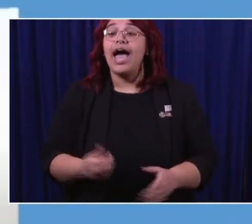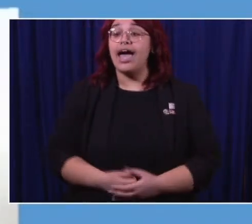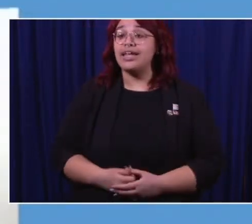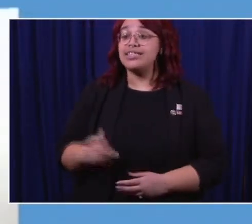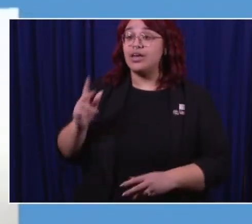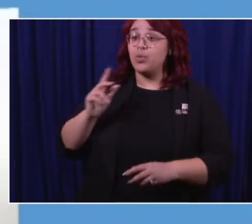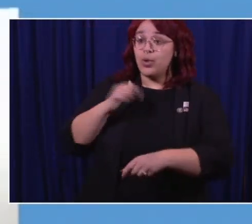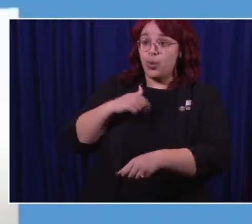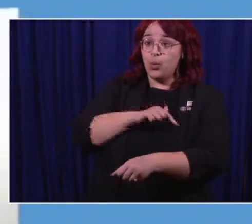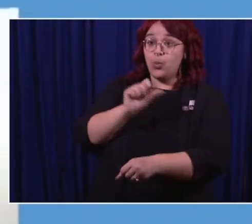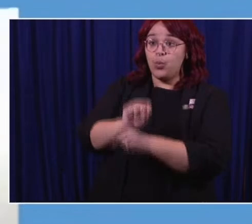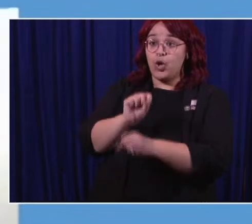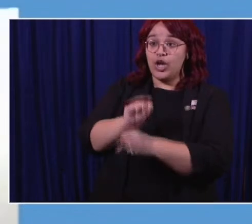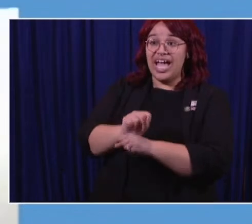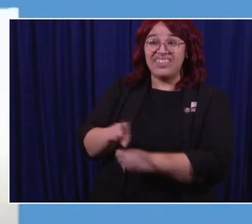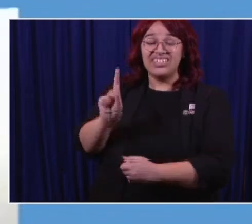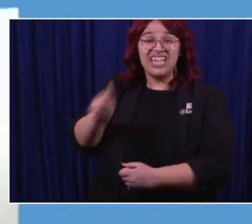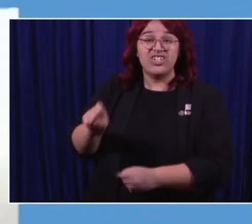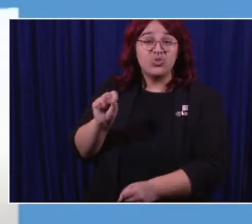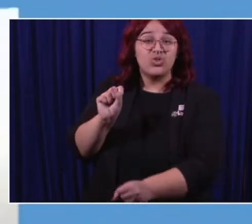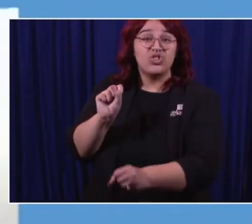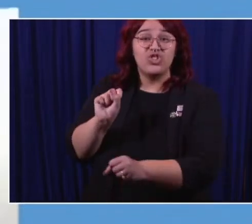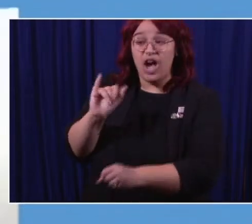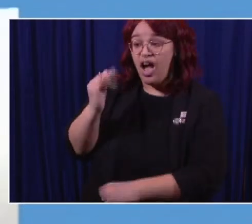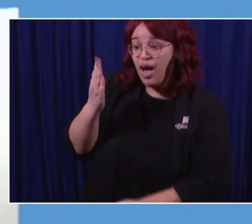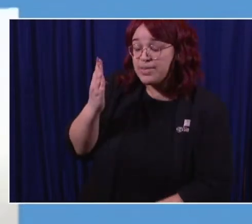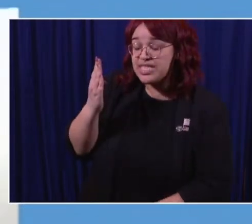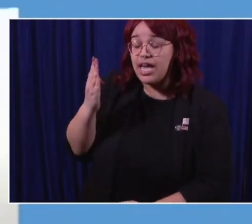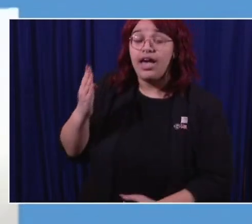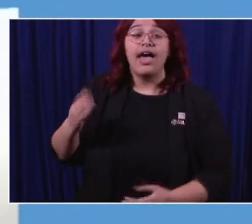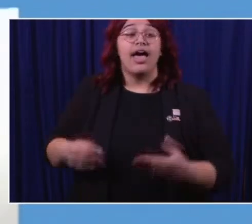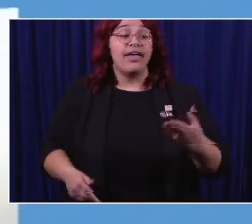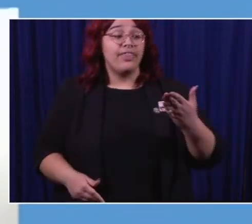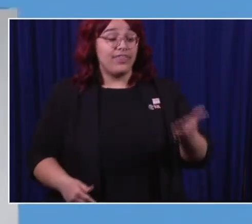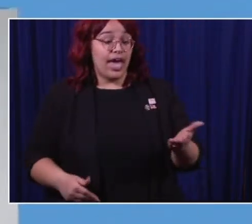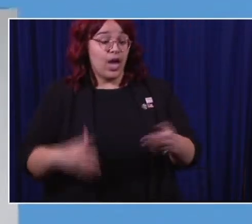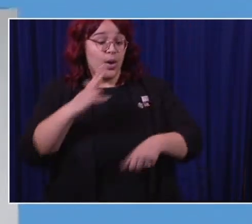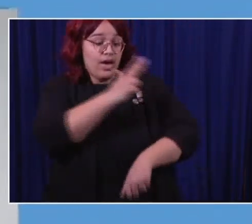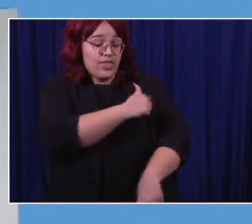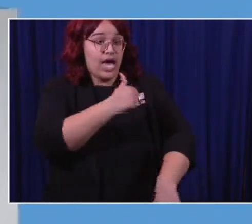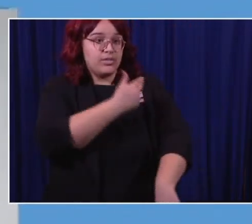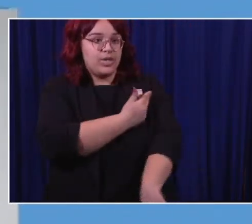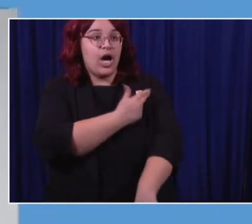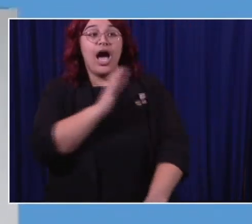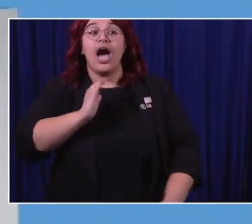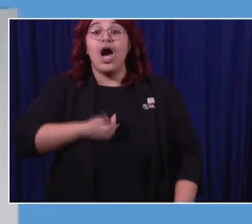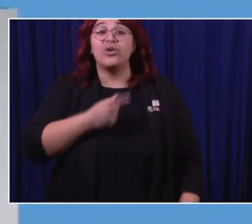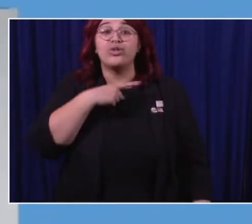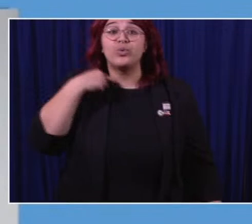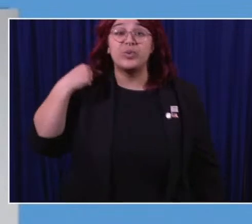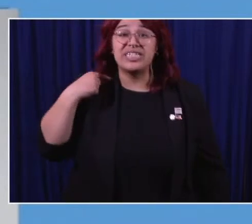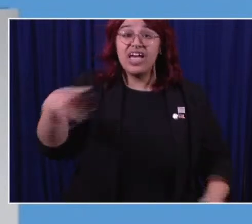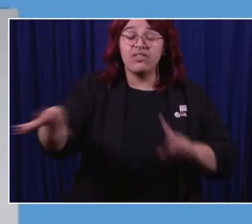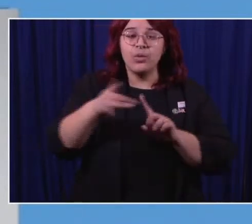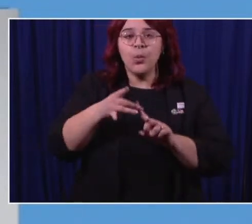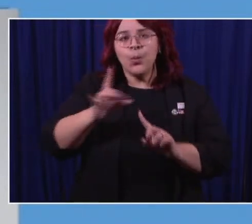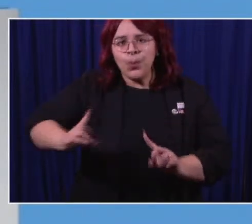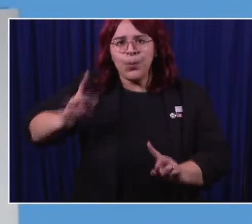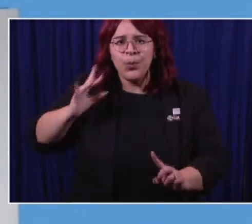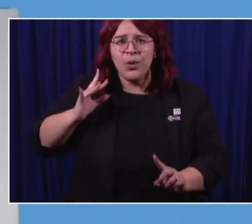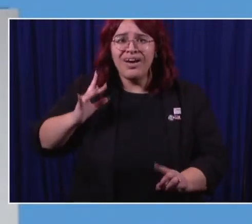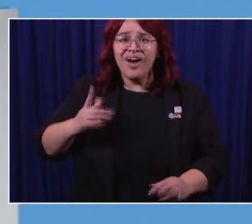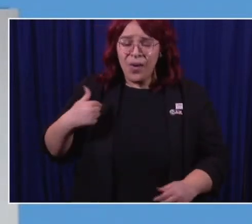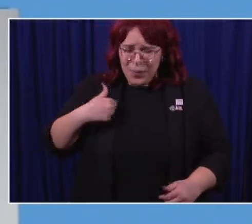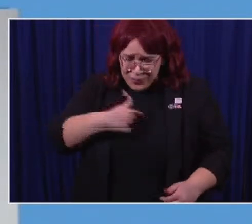live in multi-generational households, which increases our risk of the virus. We are dying and burying our loved